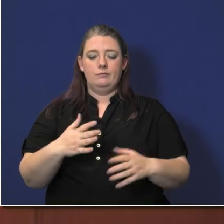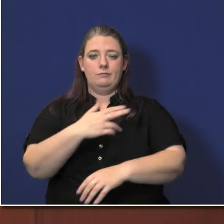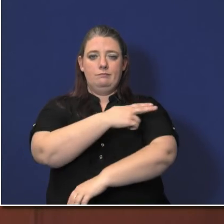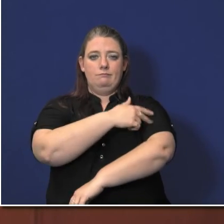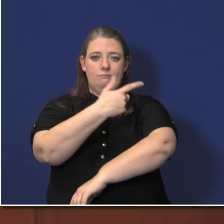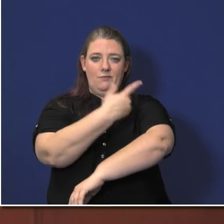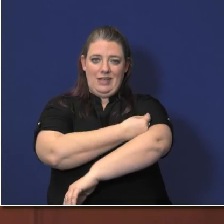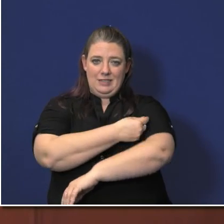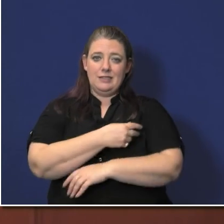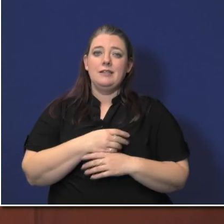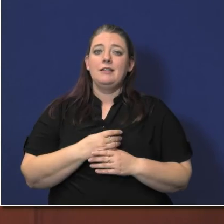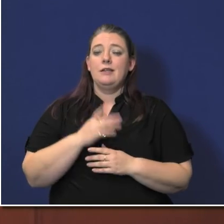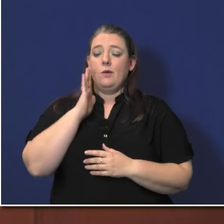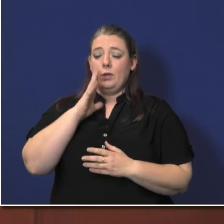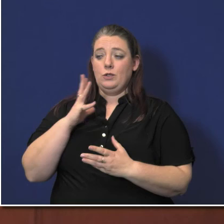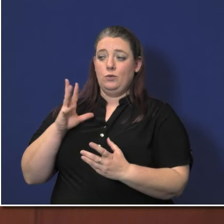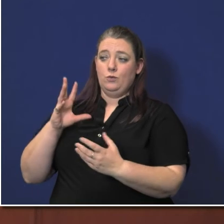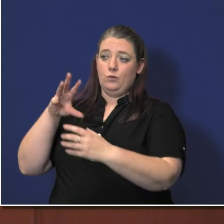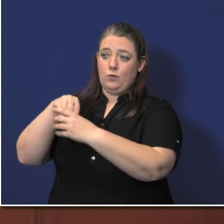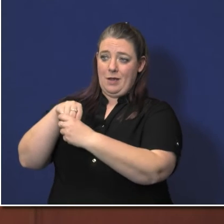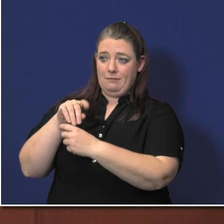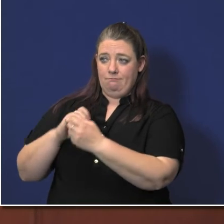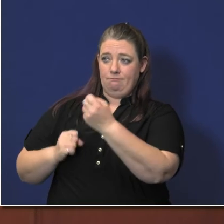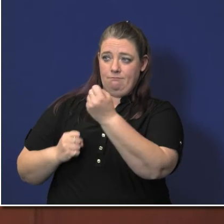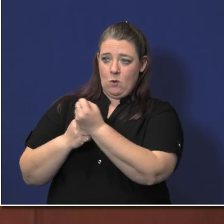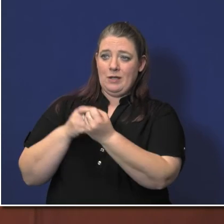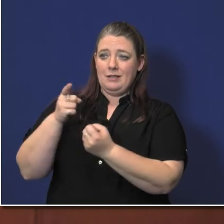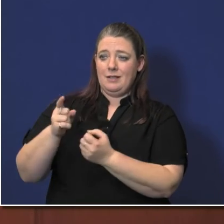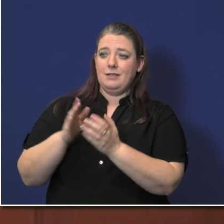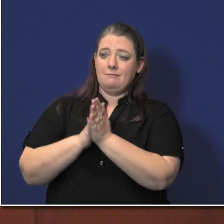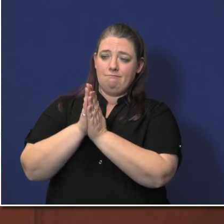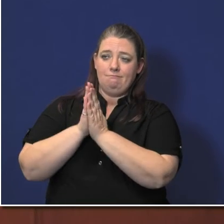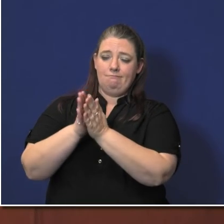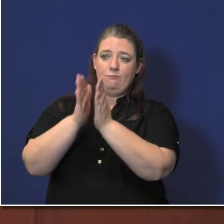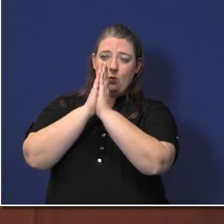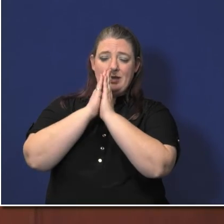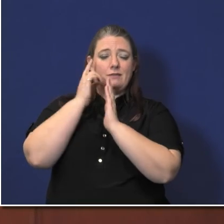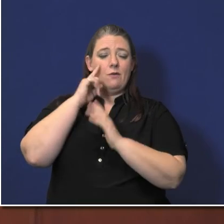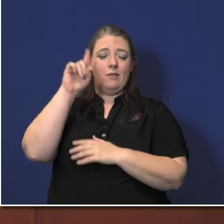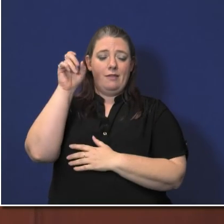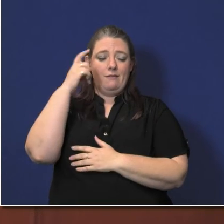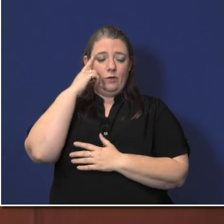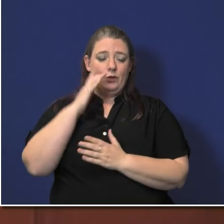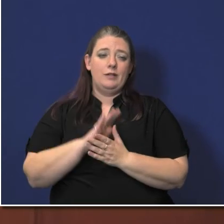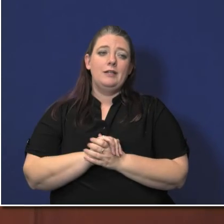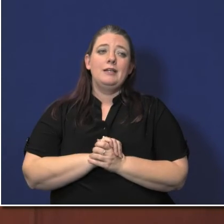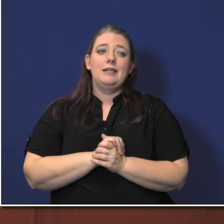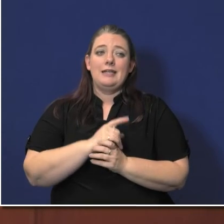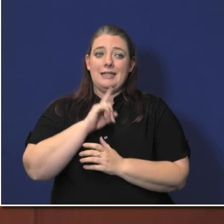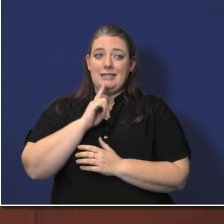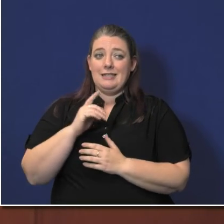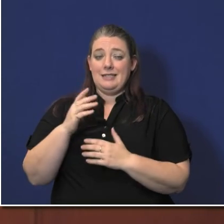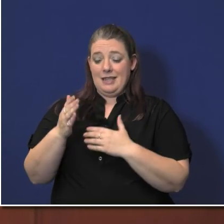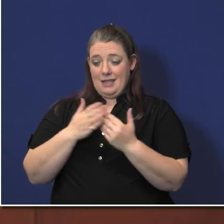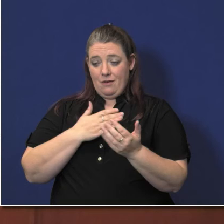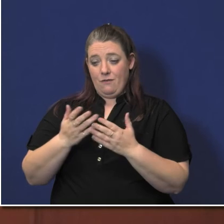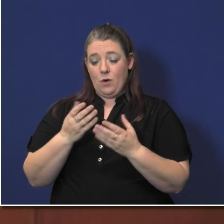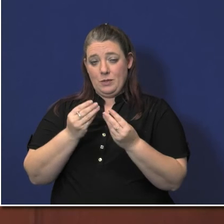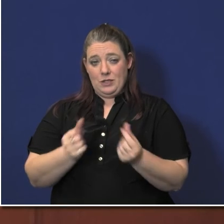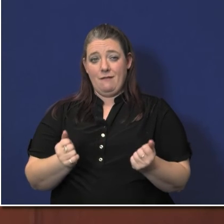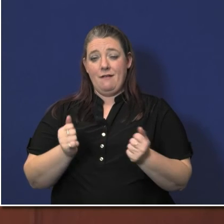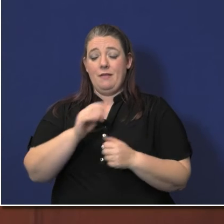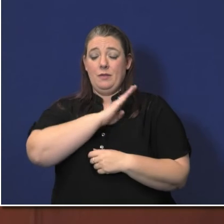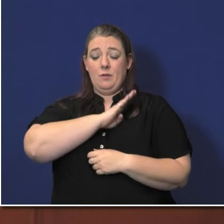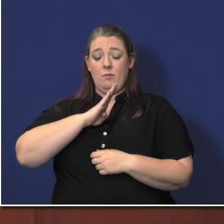to join Mr. Cortez and support him in his request to the governor. It is therefore resolved that the Board